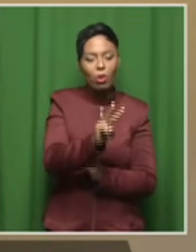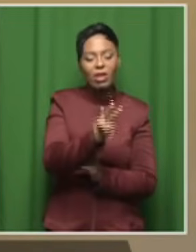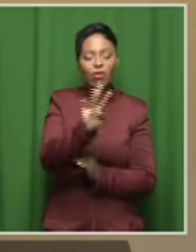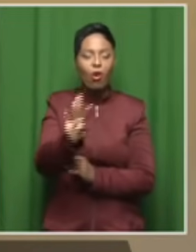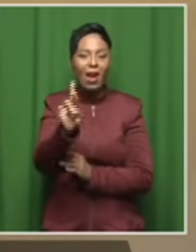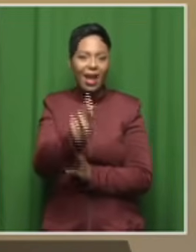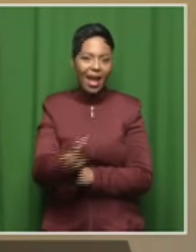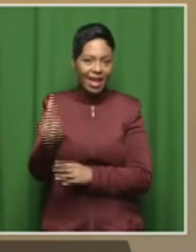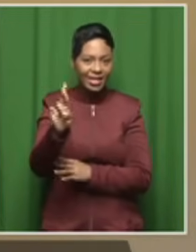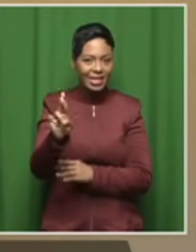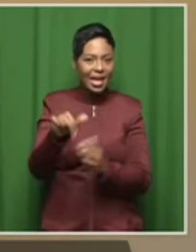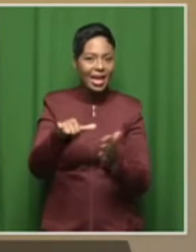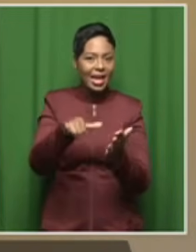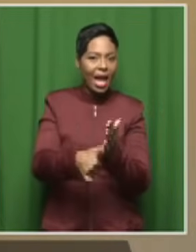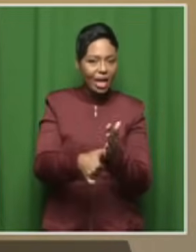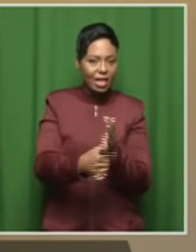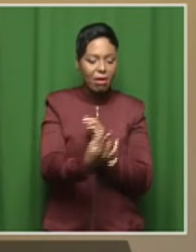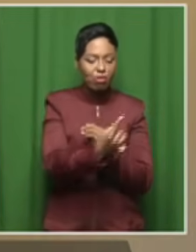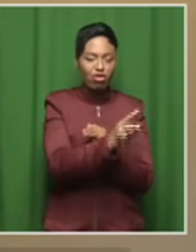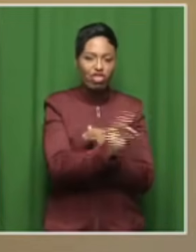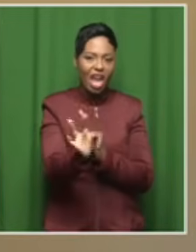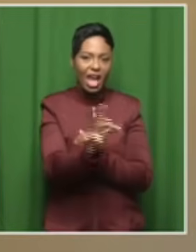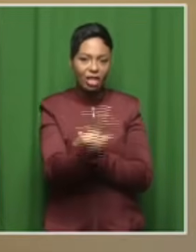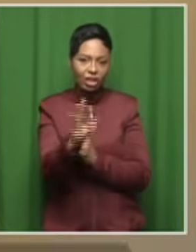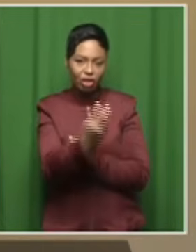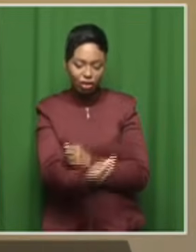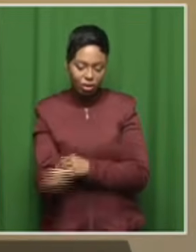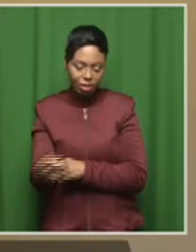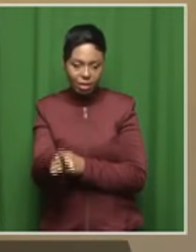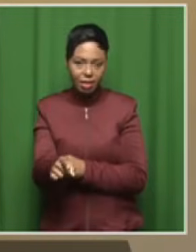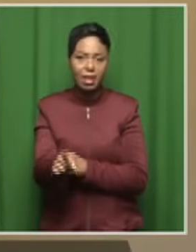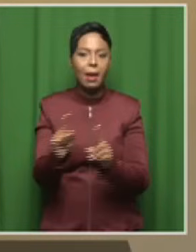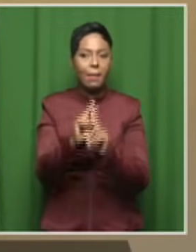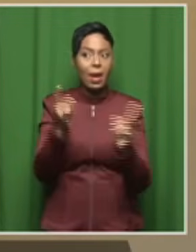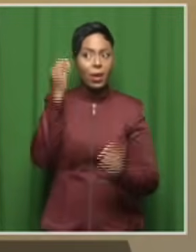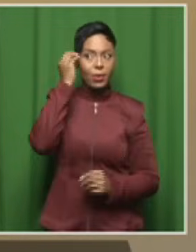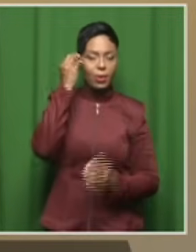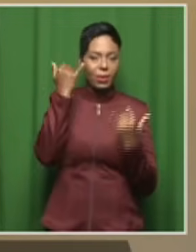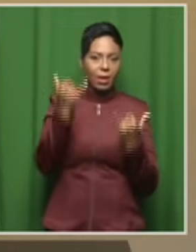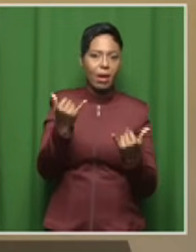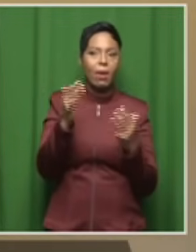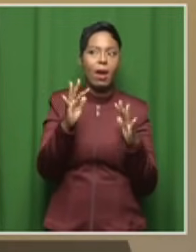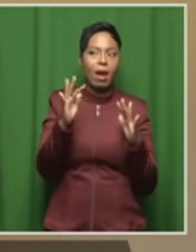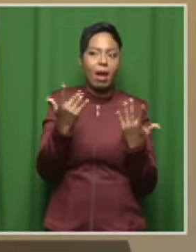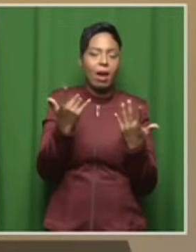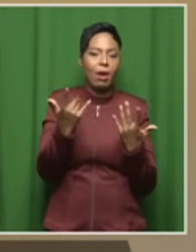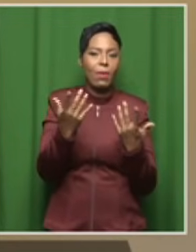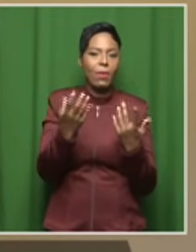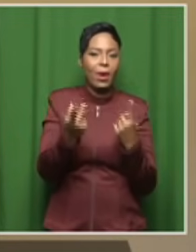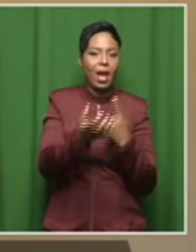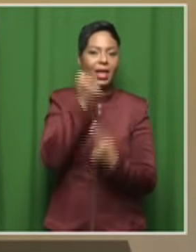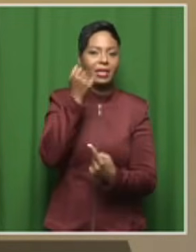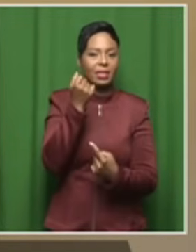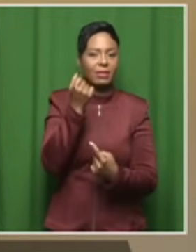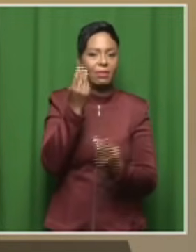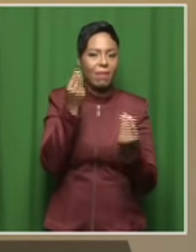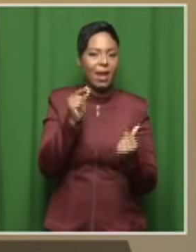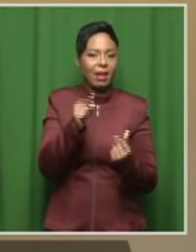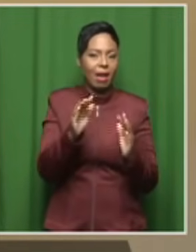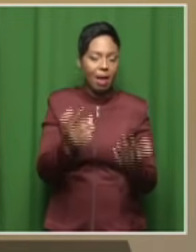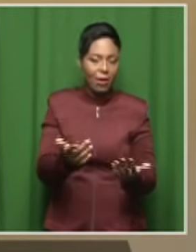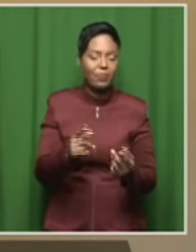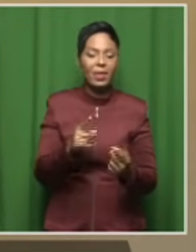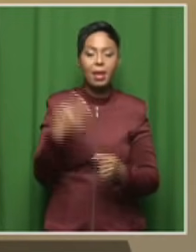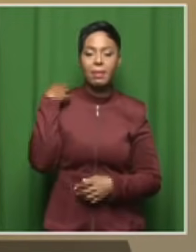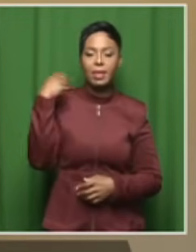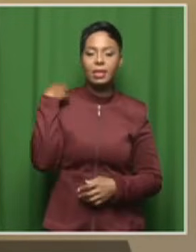still insufficient. We know what 24 Rand can achieve in our current economy. We also know that Minister